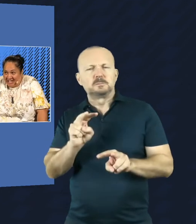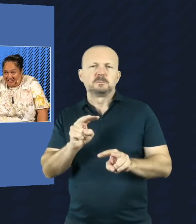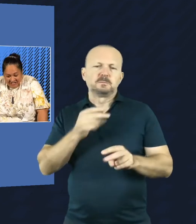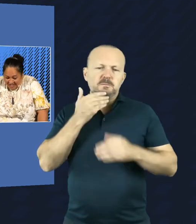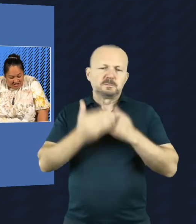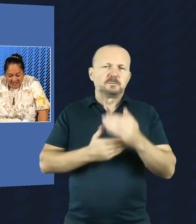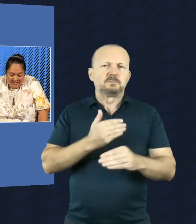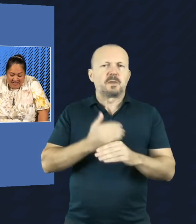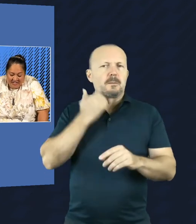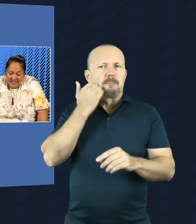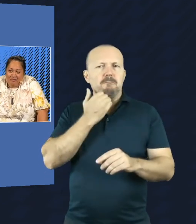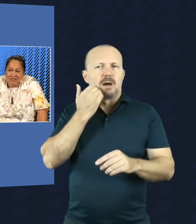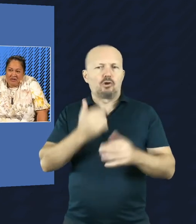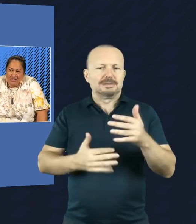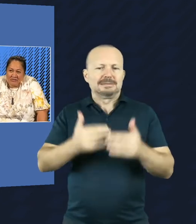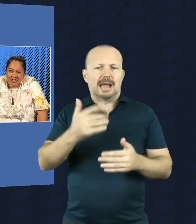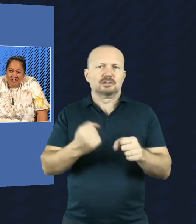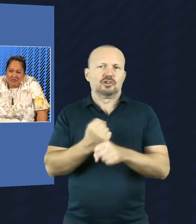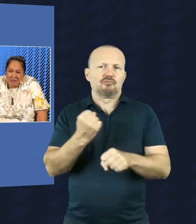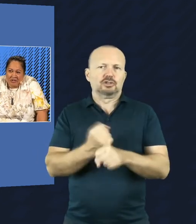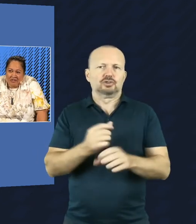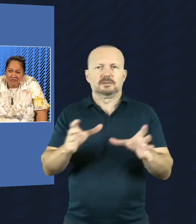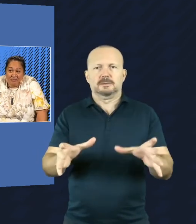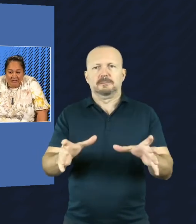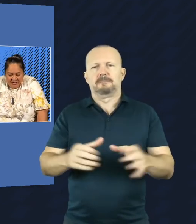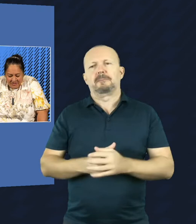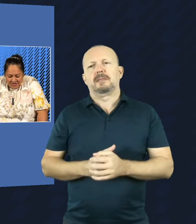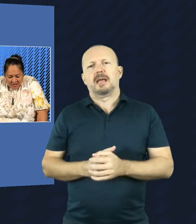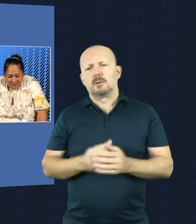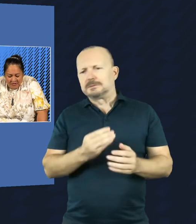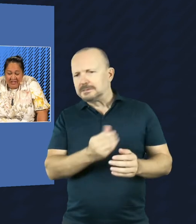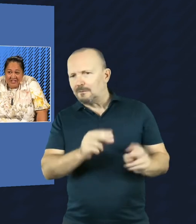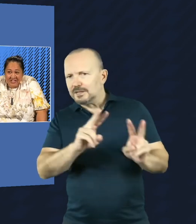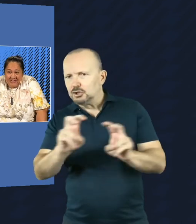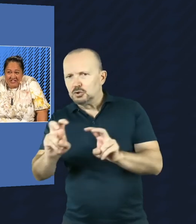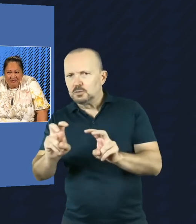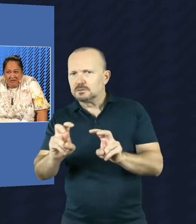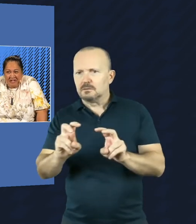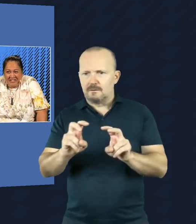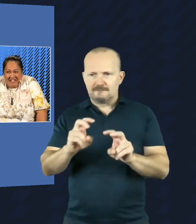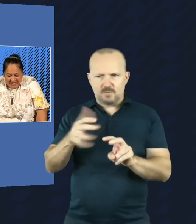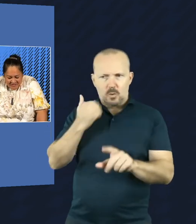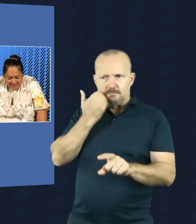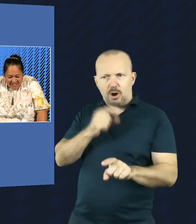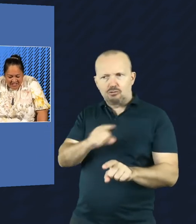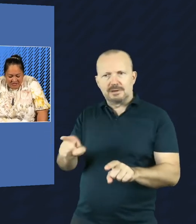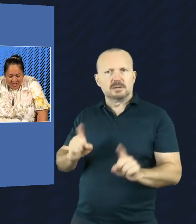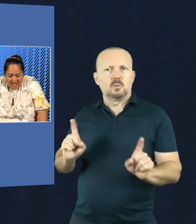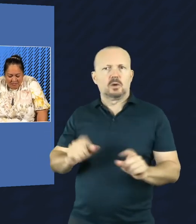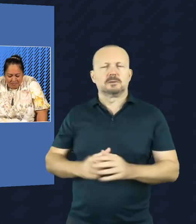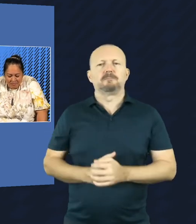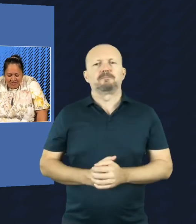and data generation and what some of the issues might be with Māori. So since around about the